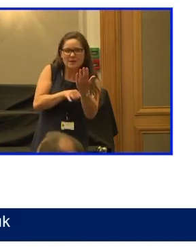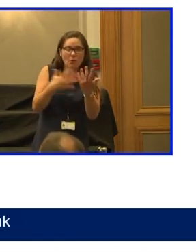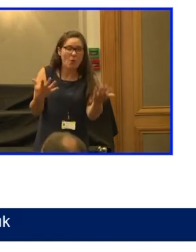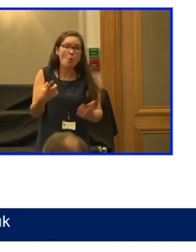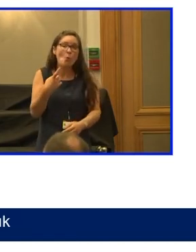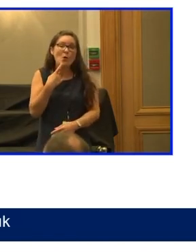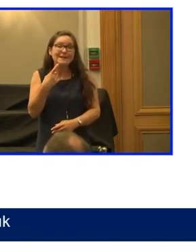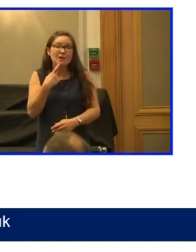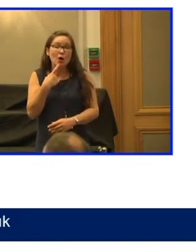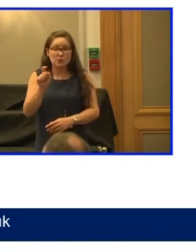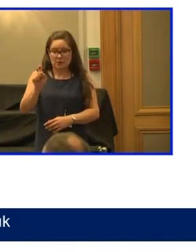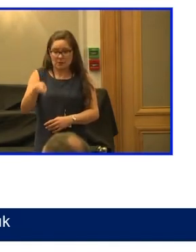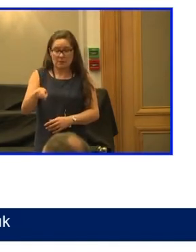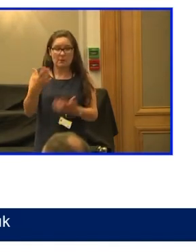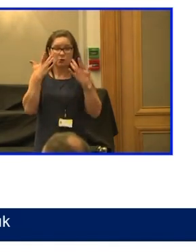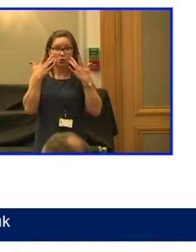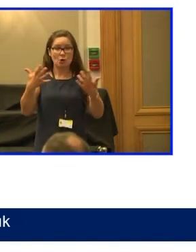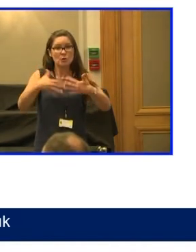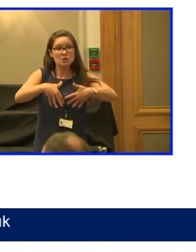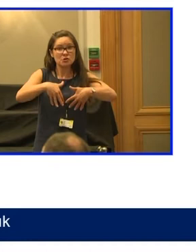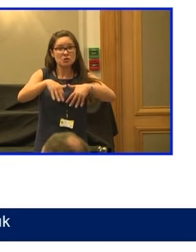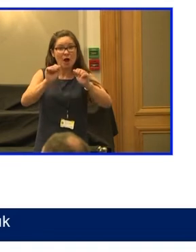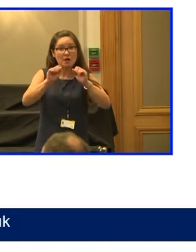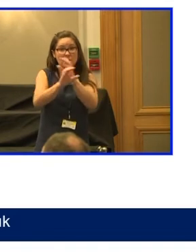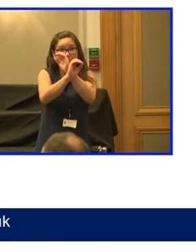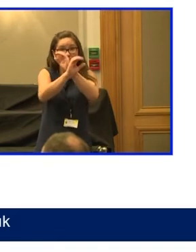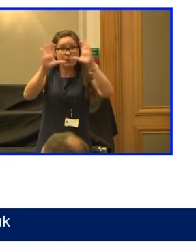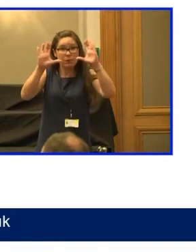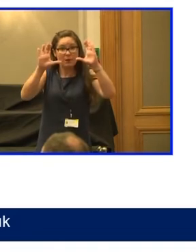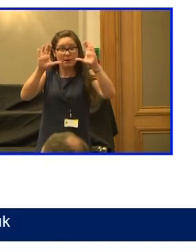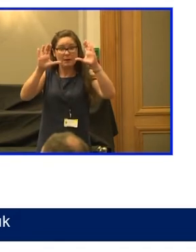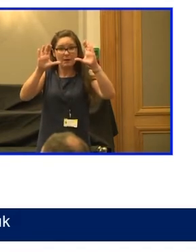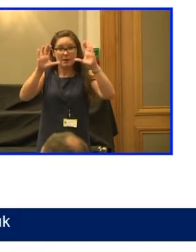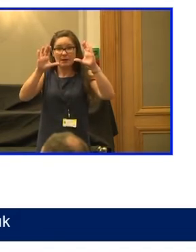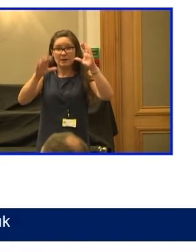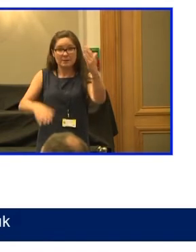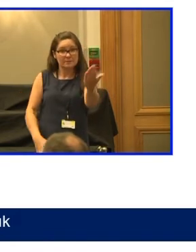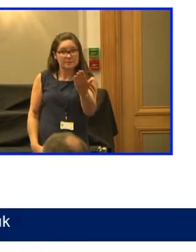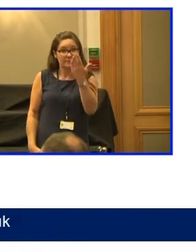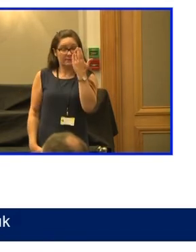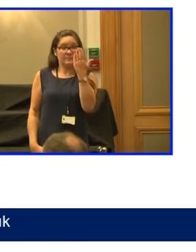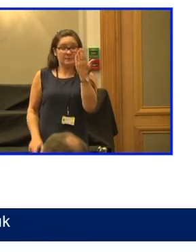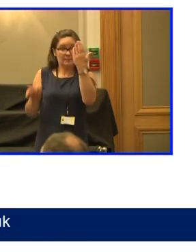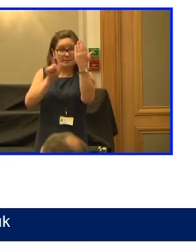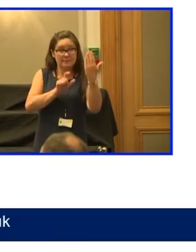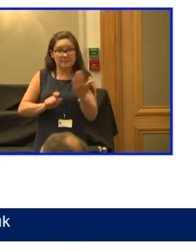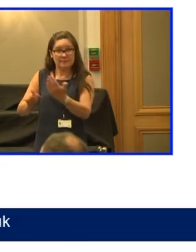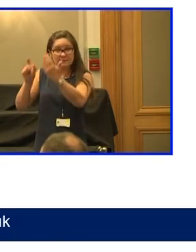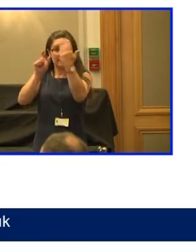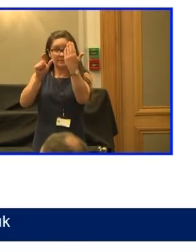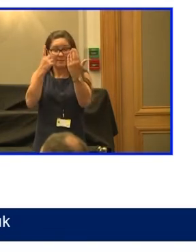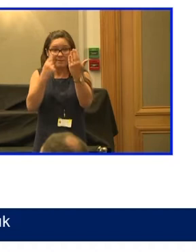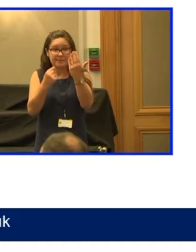key, the Start menu is now enlarged. The great thing about that, whether you're a mouse user or a keyboard user,